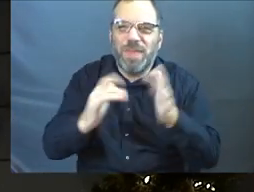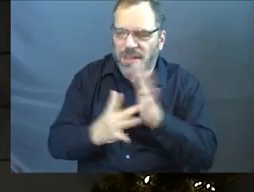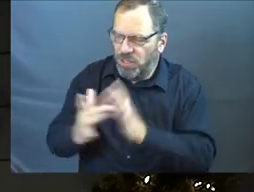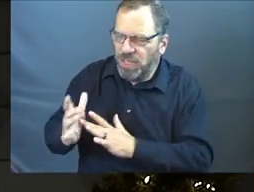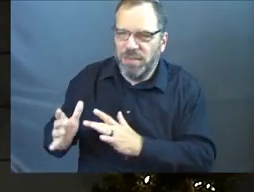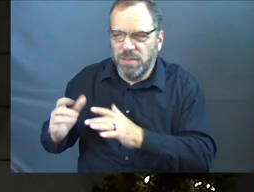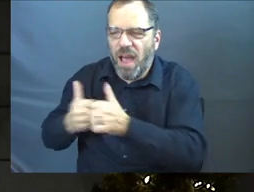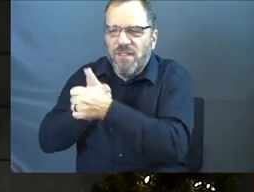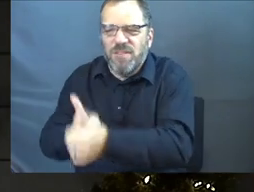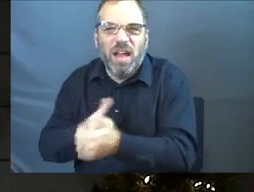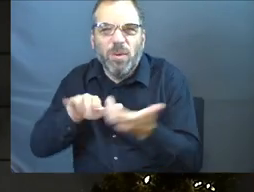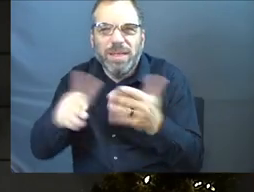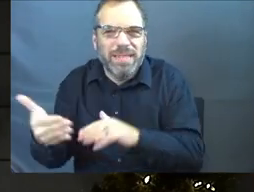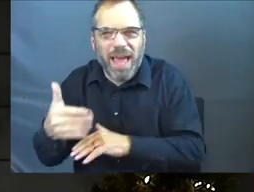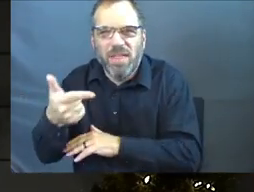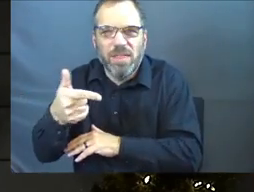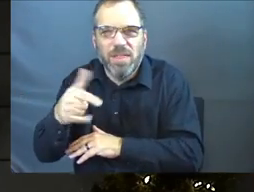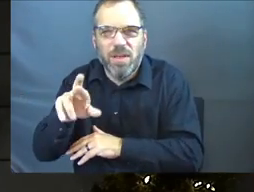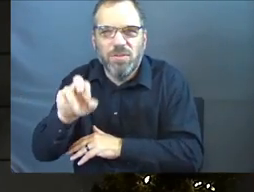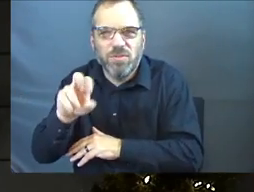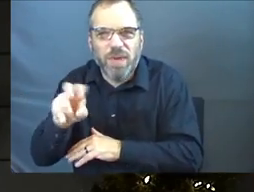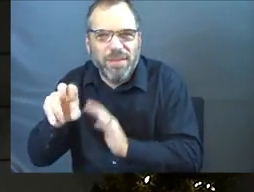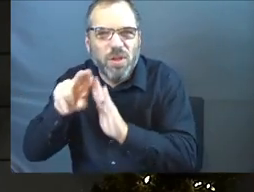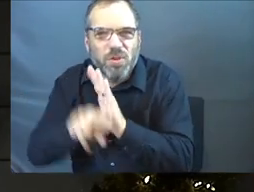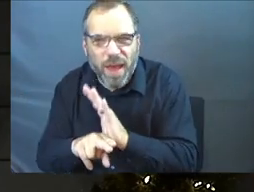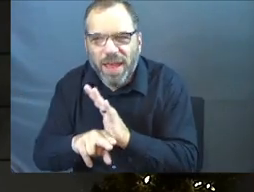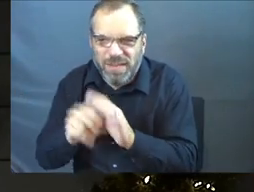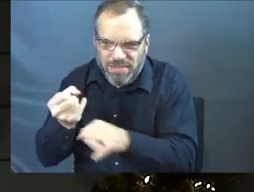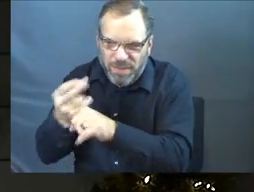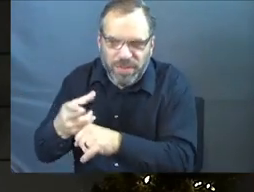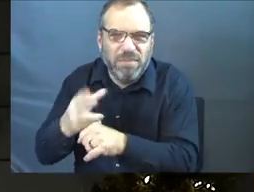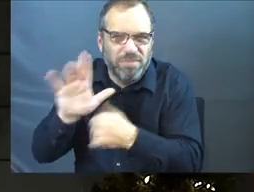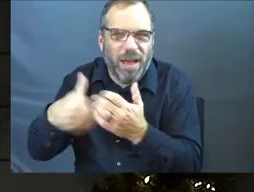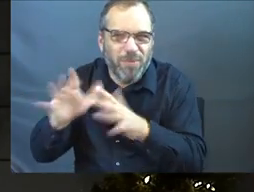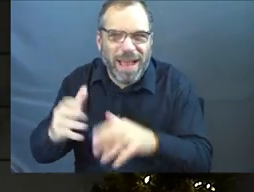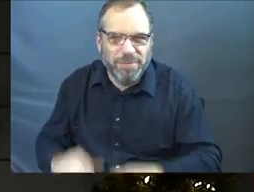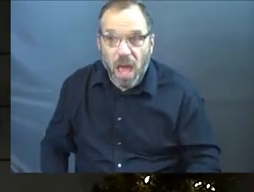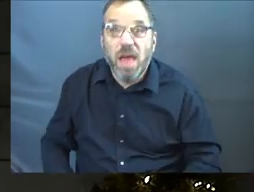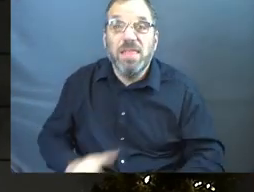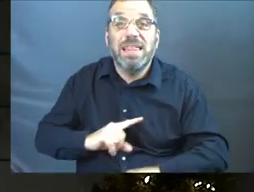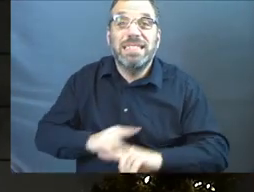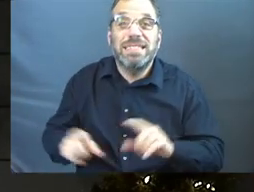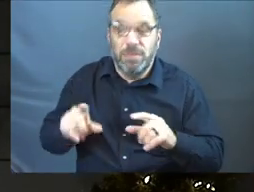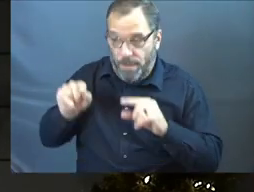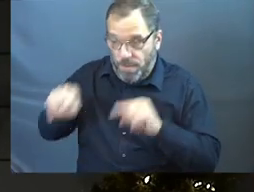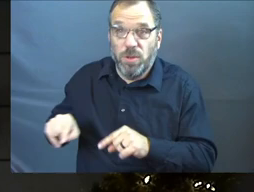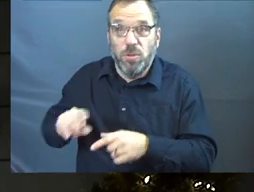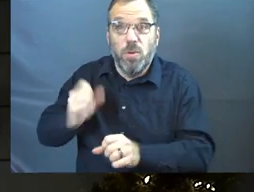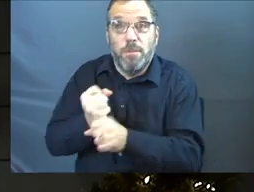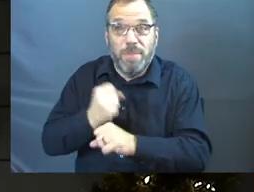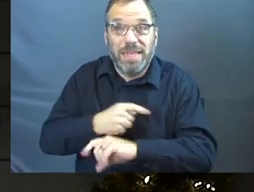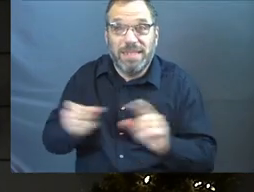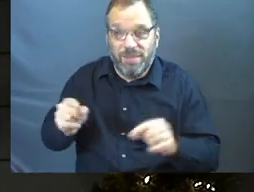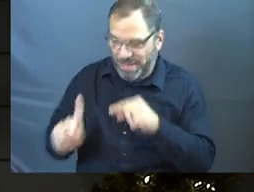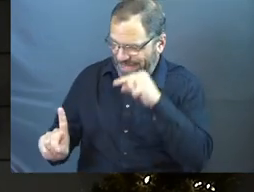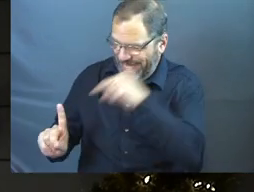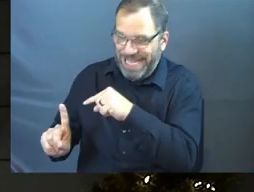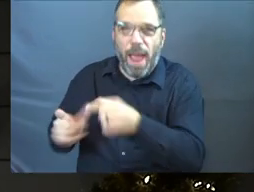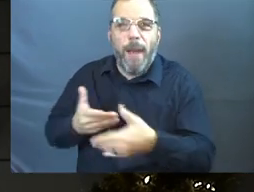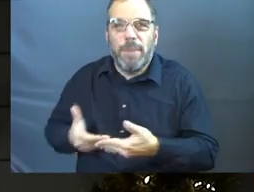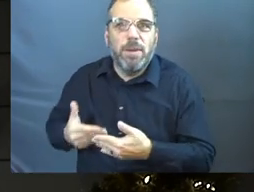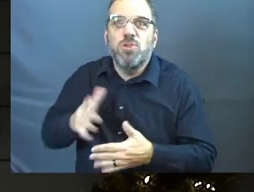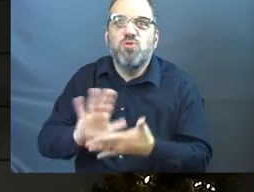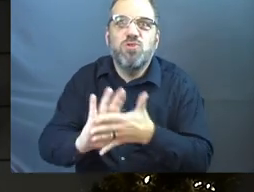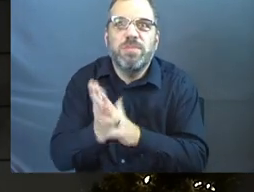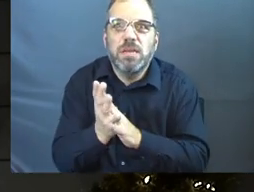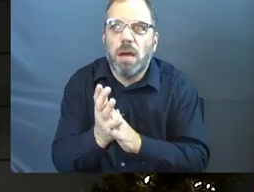Jesus going after death and the grave. You know what I mean? Sin. He's like, going to defeat it. The difference maker is here. We should go